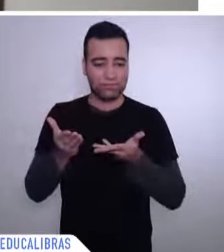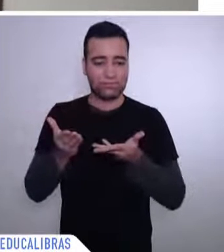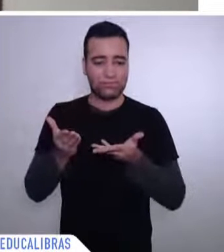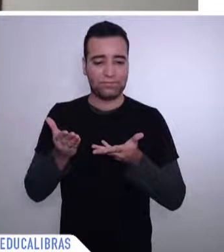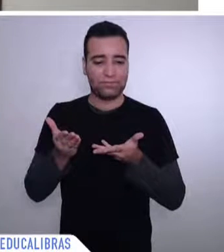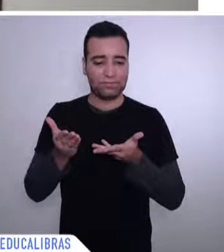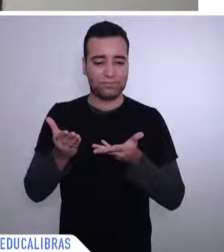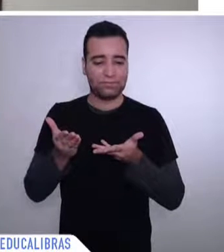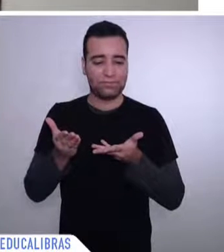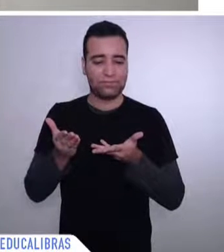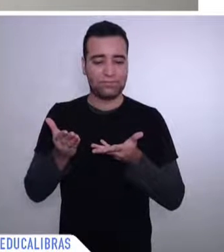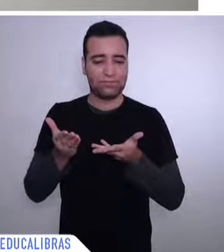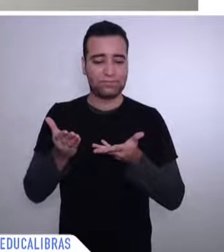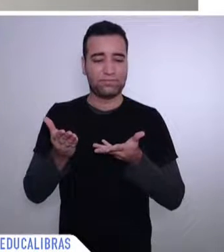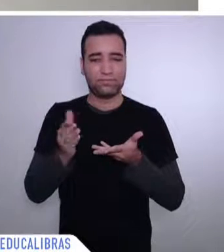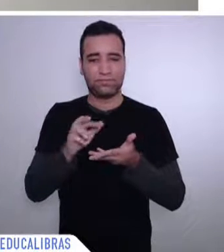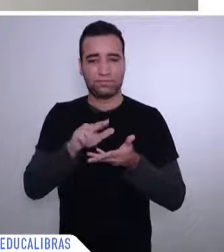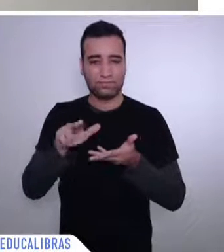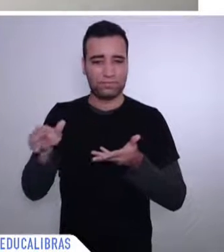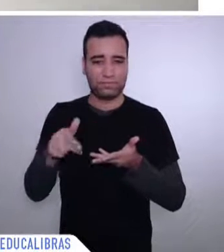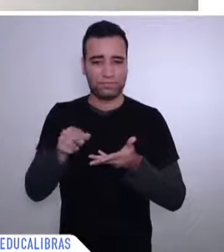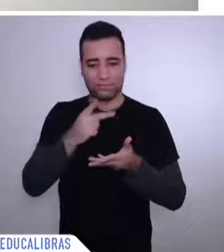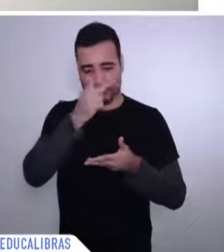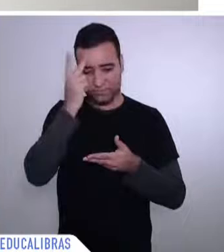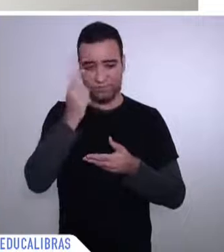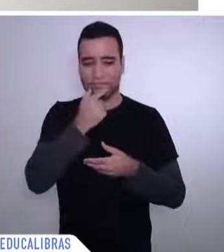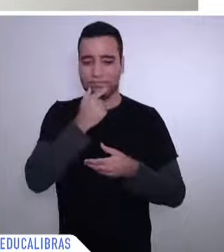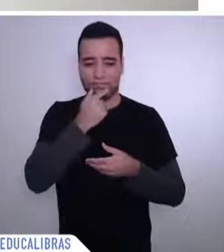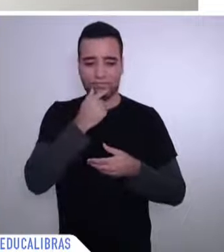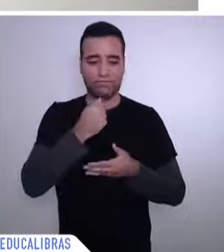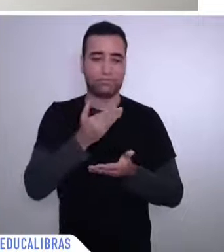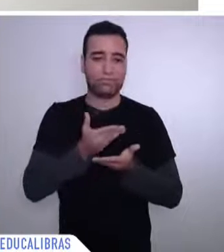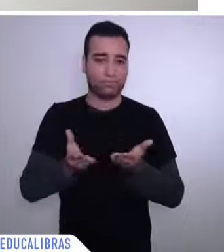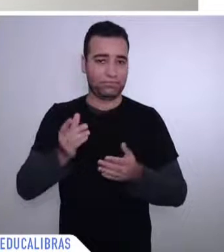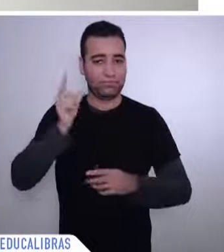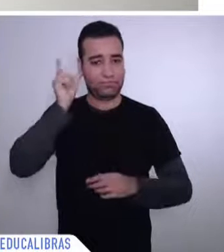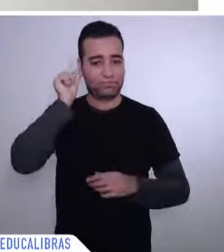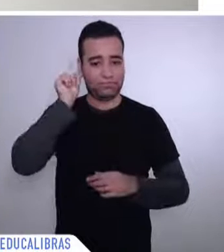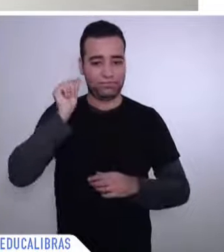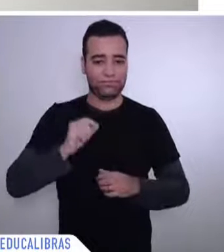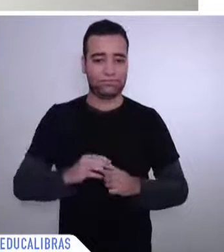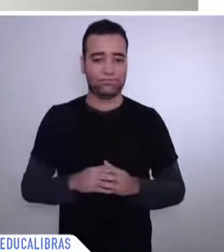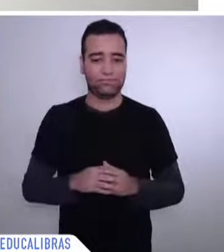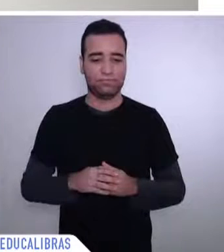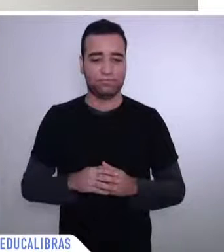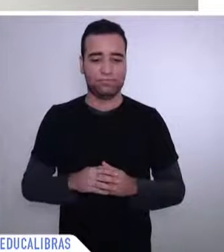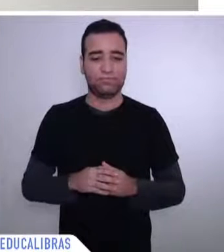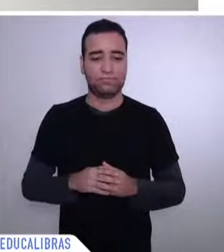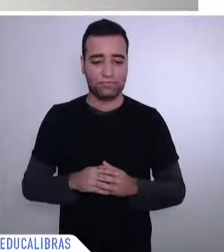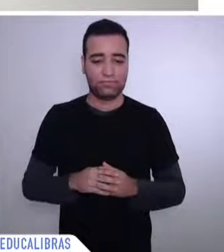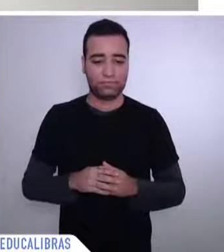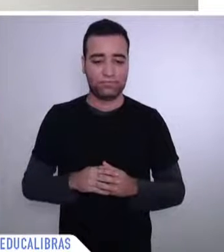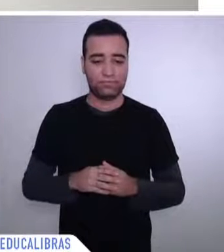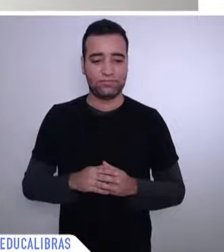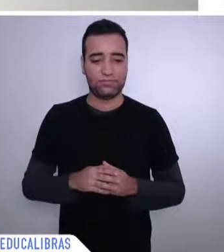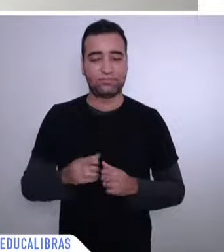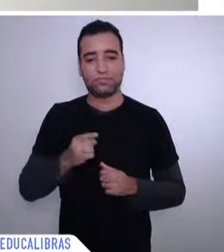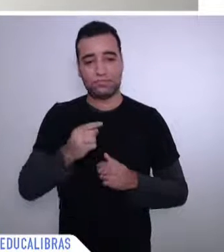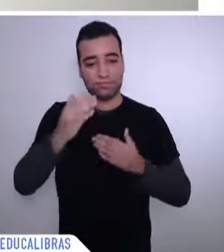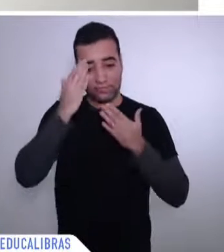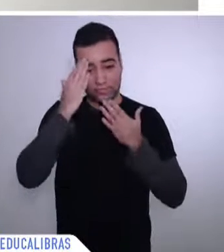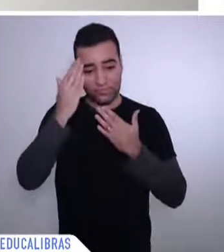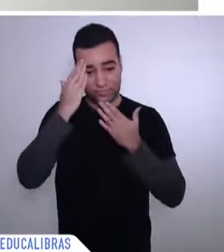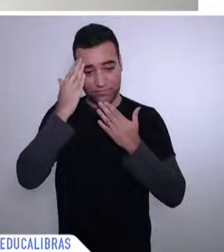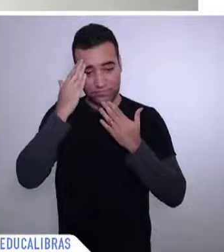We are going to Mr. Stijn Broecke. Thank you for joining us tonight. Stijn is a senior economist at the Organization